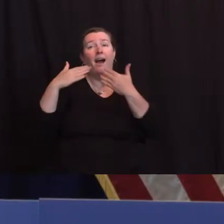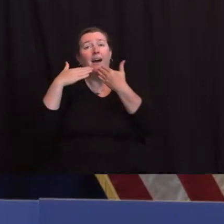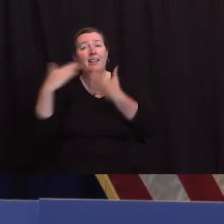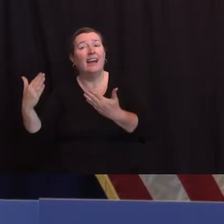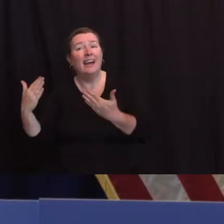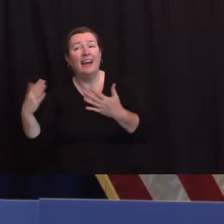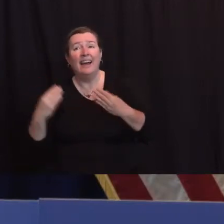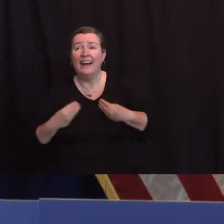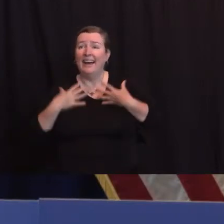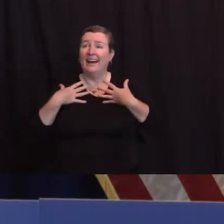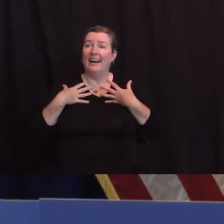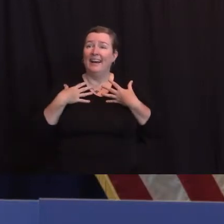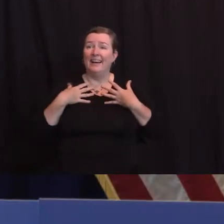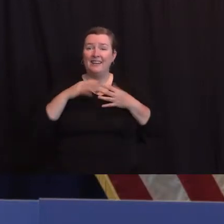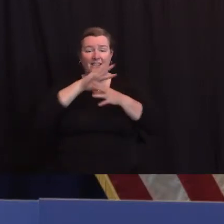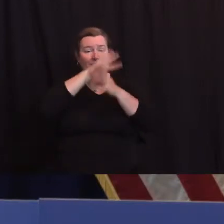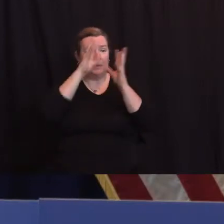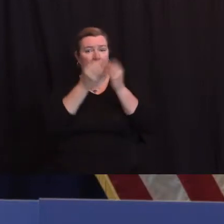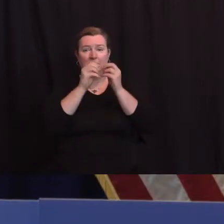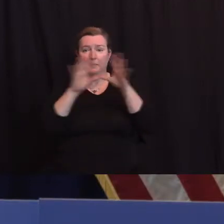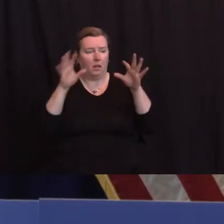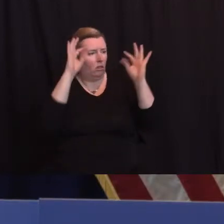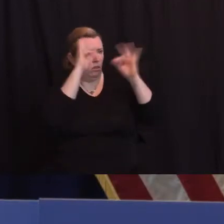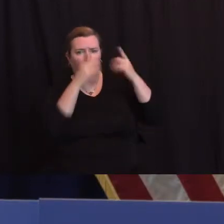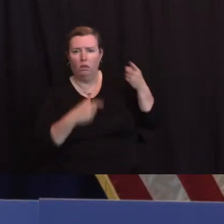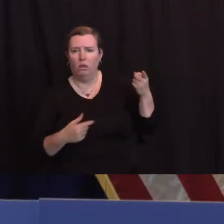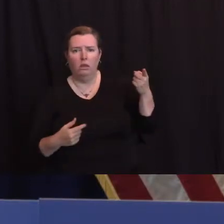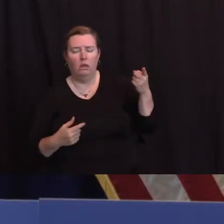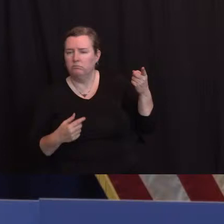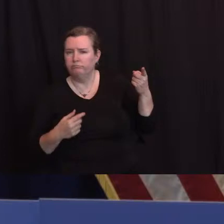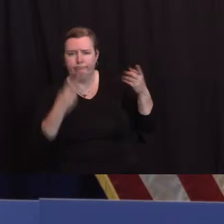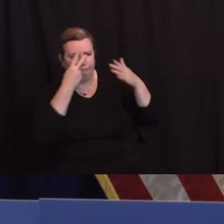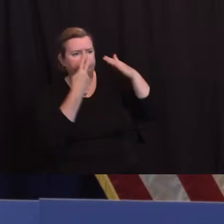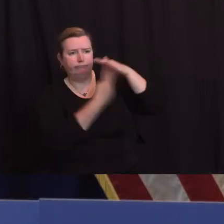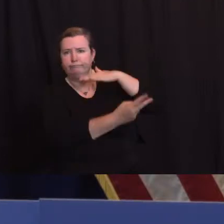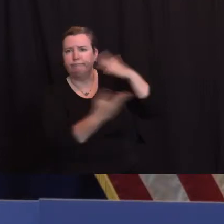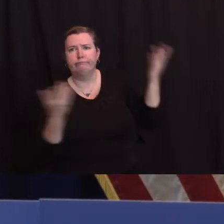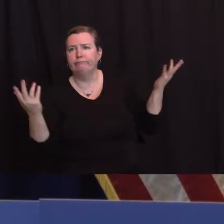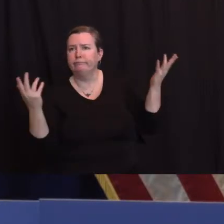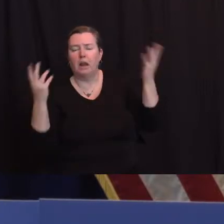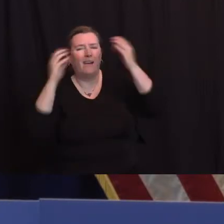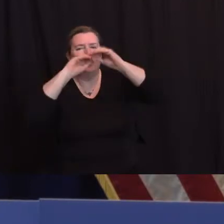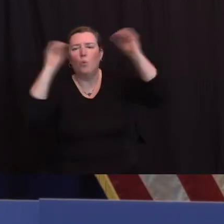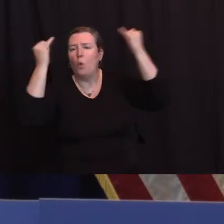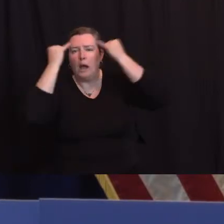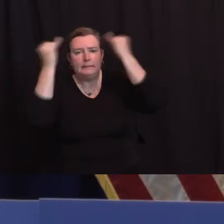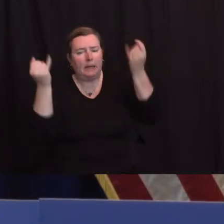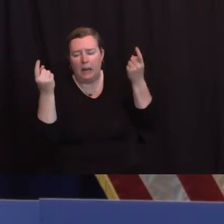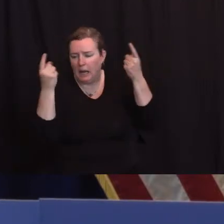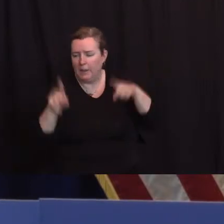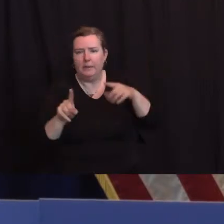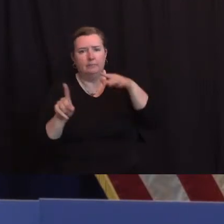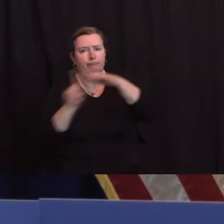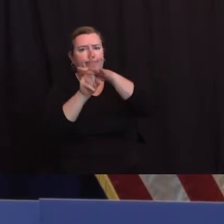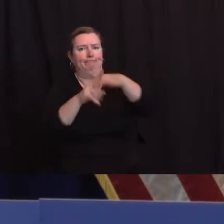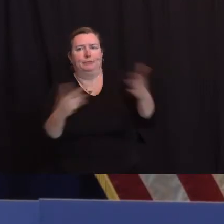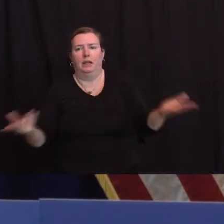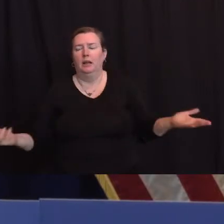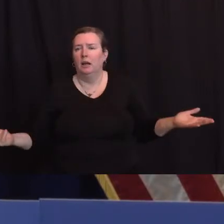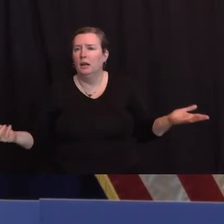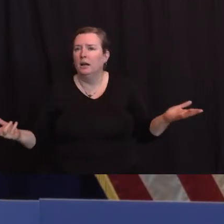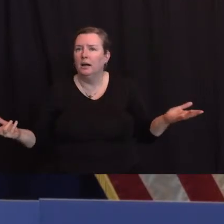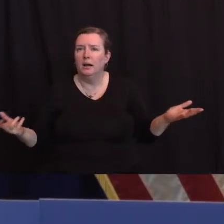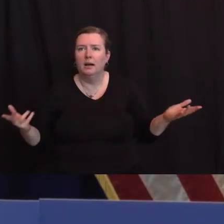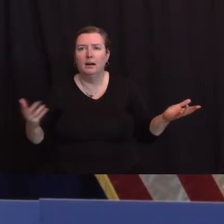a pandemic, once-in-a-century pandemic. I could not have imagined that that would have occurred. So no, I had much different